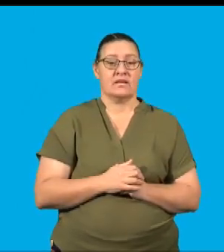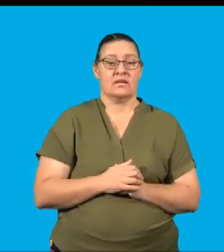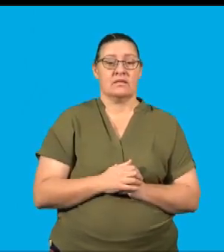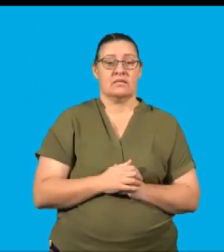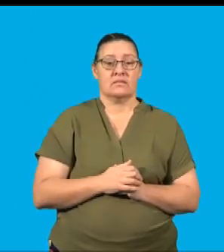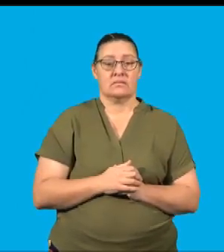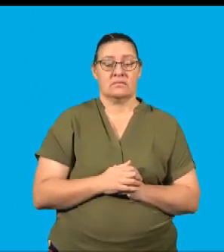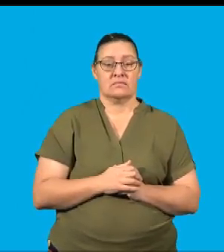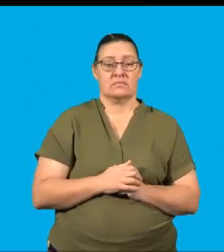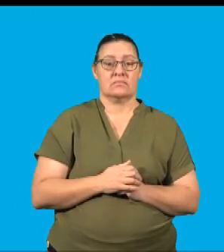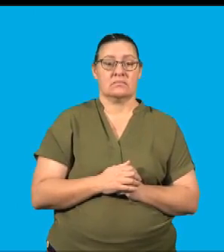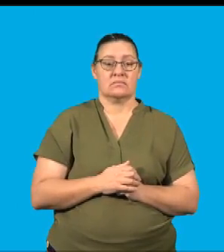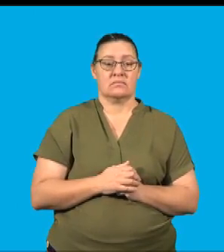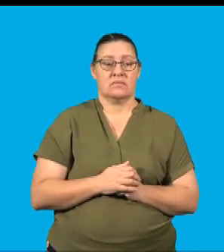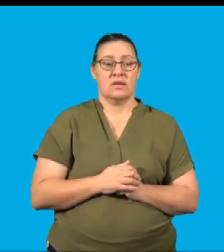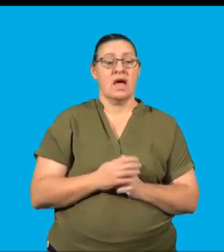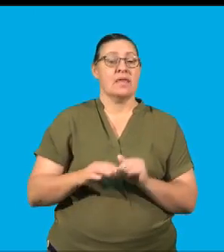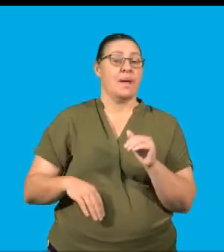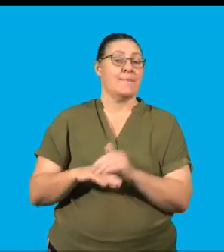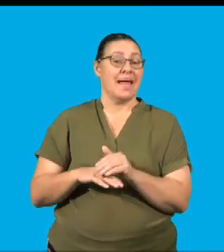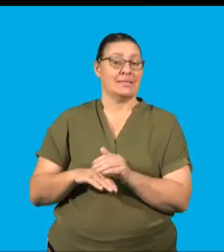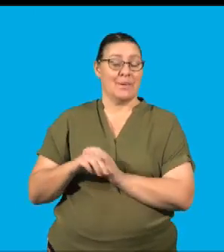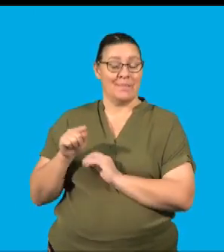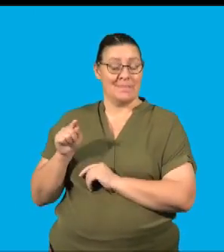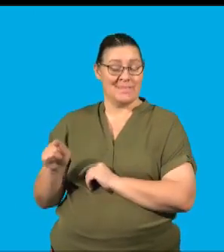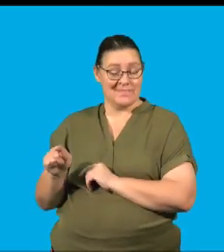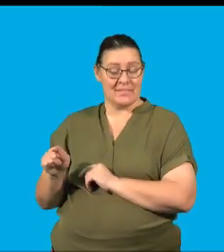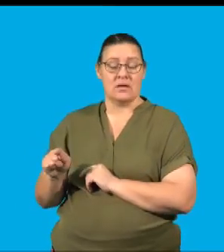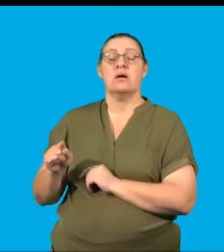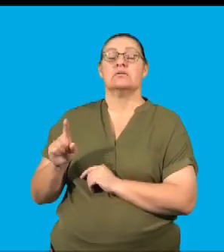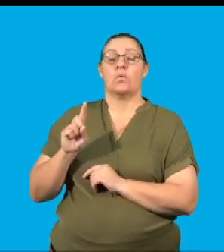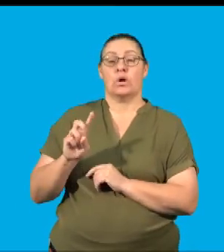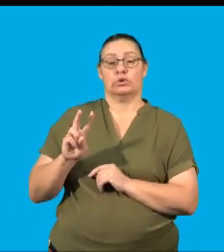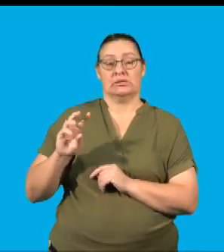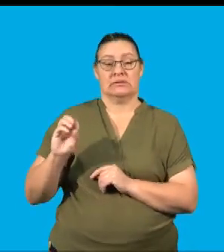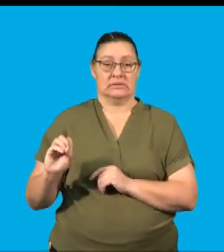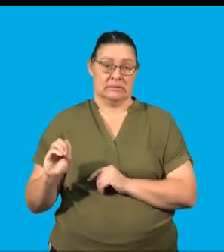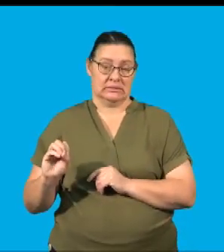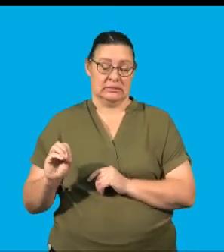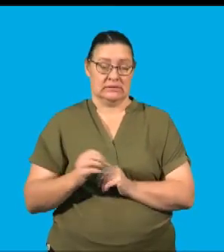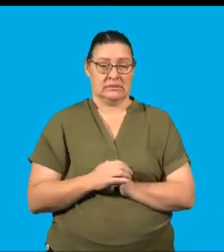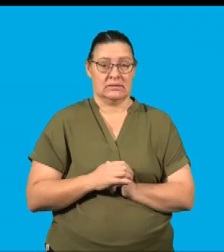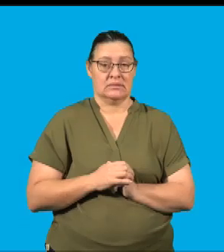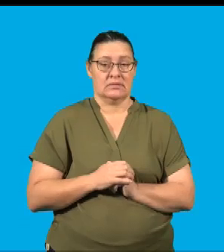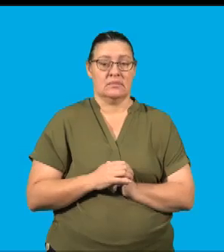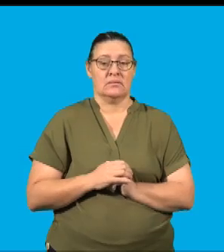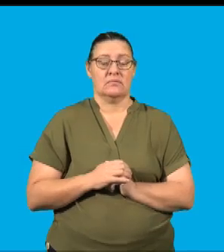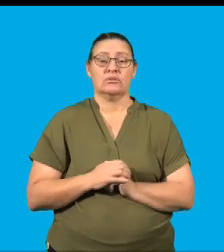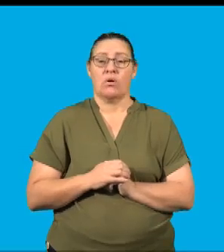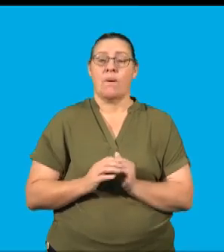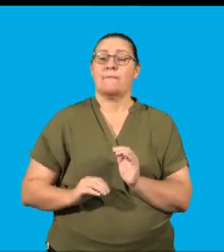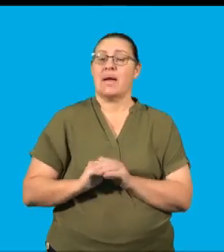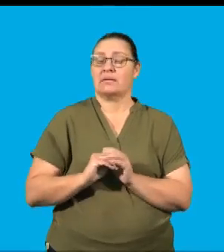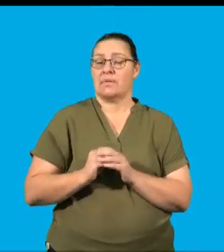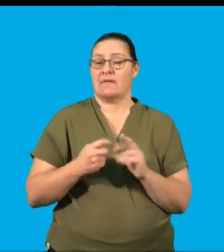3. It is indeed 115. And lastly, the maximum value is 120. So